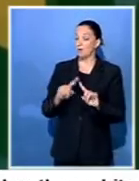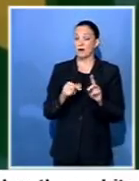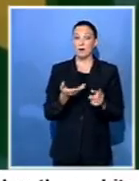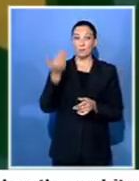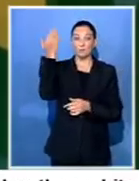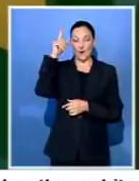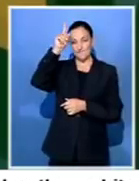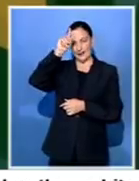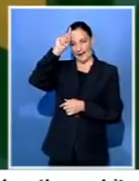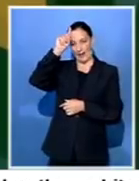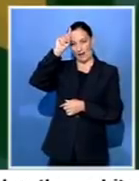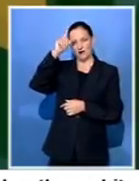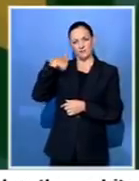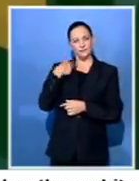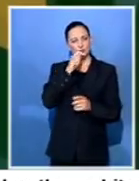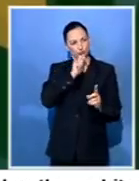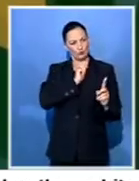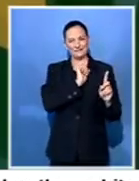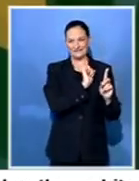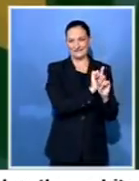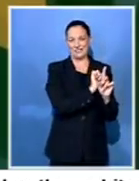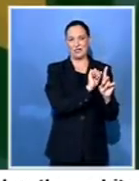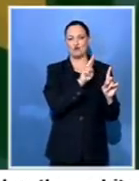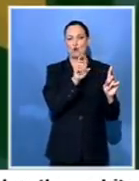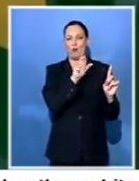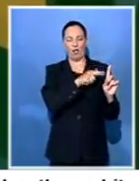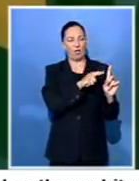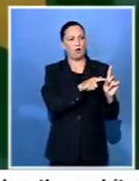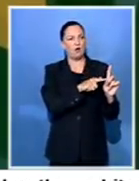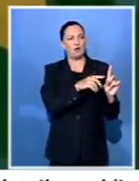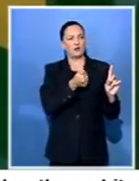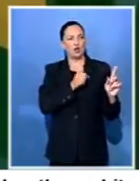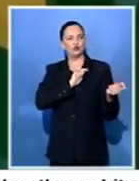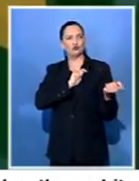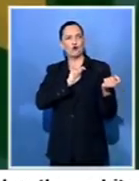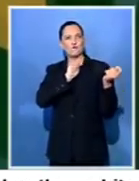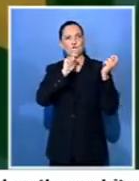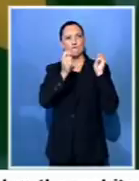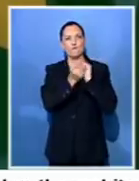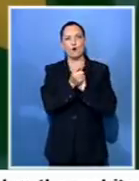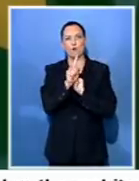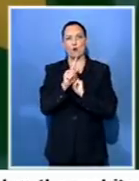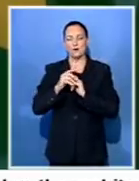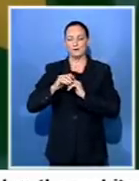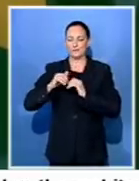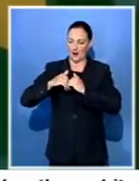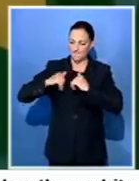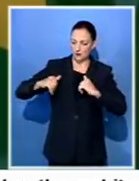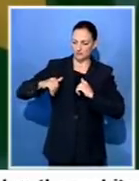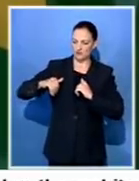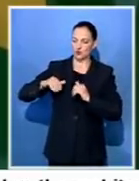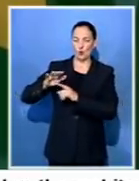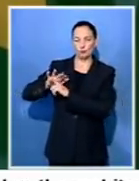Nelson Mandela entrusted Zola Skweyiya with the formidable challenge of transforming the oppressive apartheid